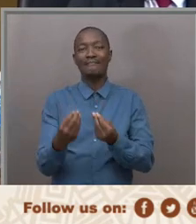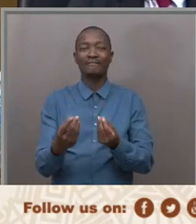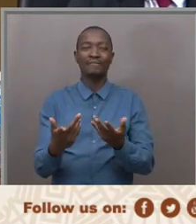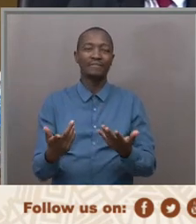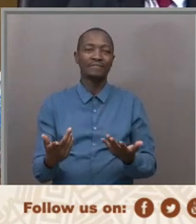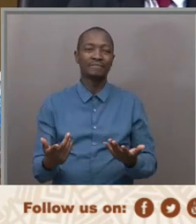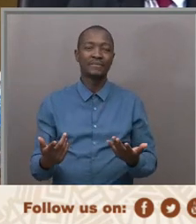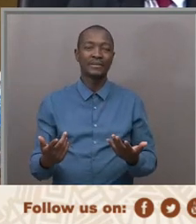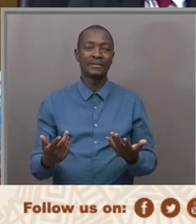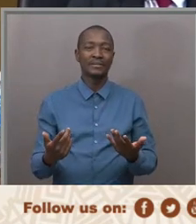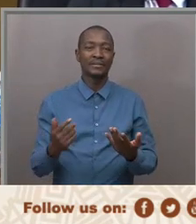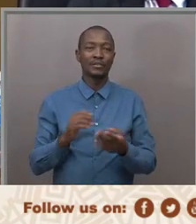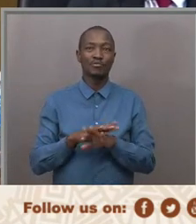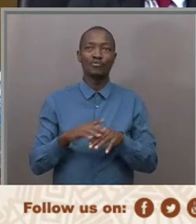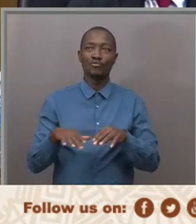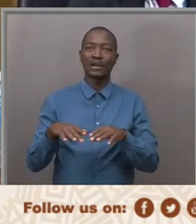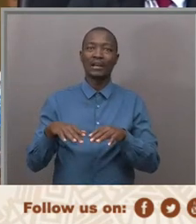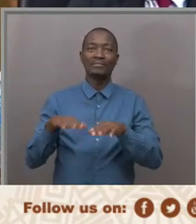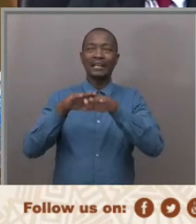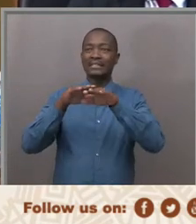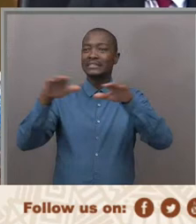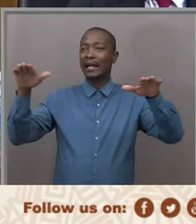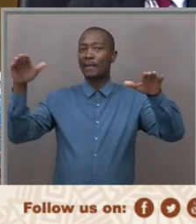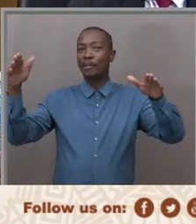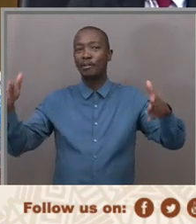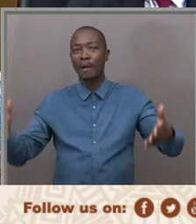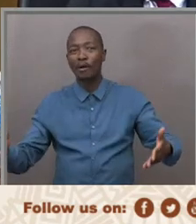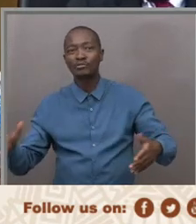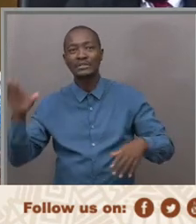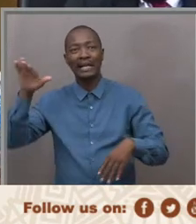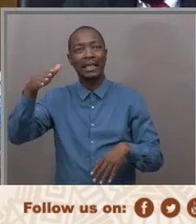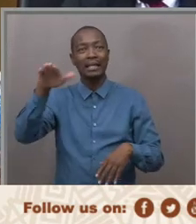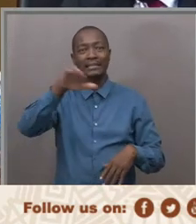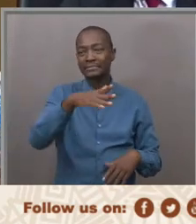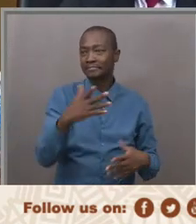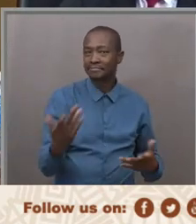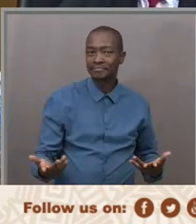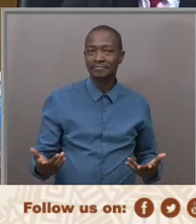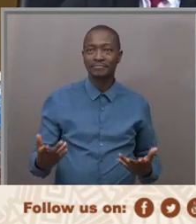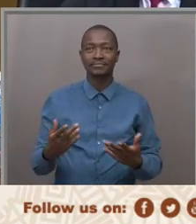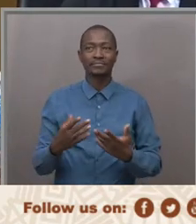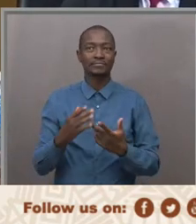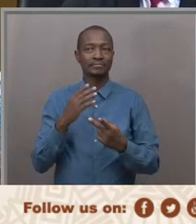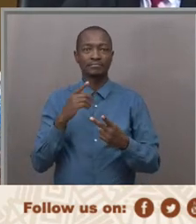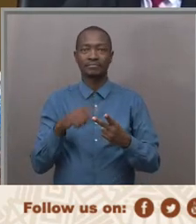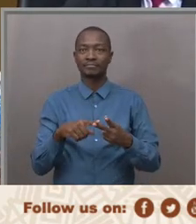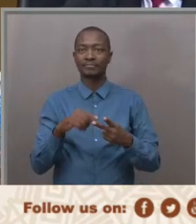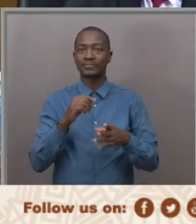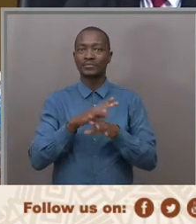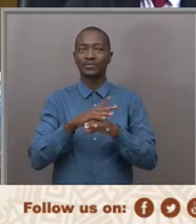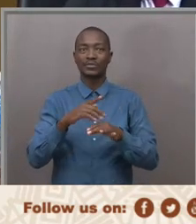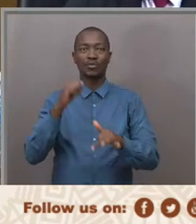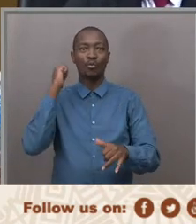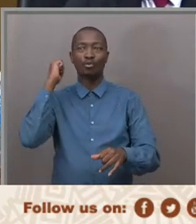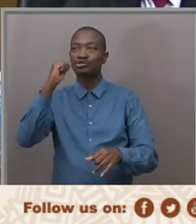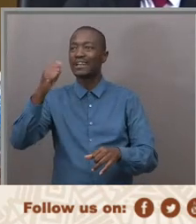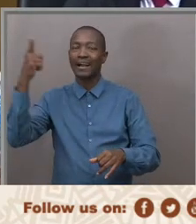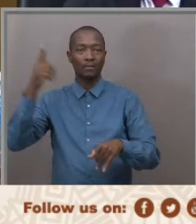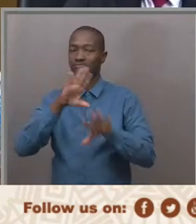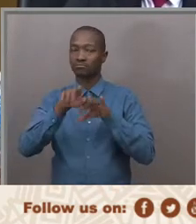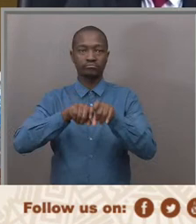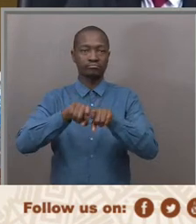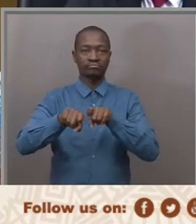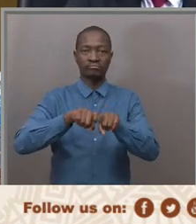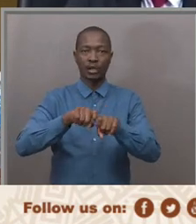who have a Table Mountain, or who have a Ushaka. We are not competing with